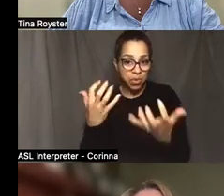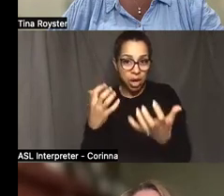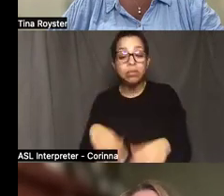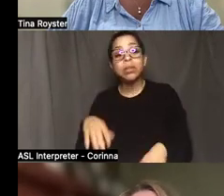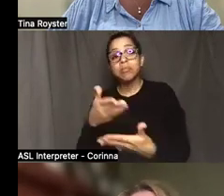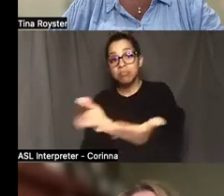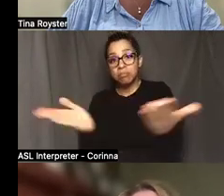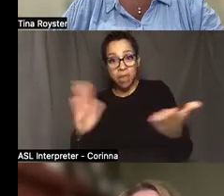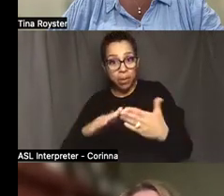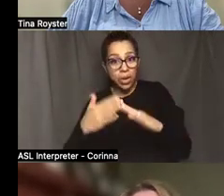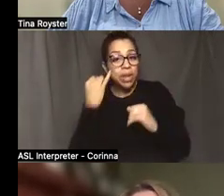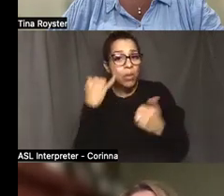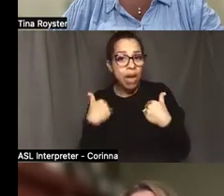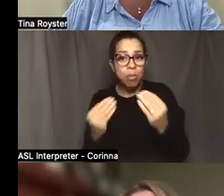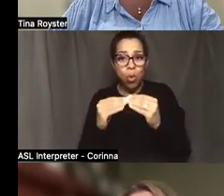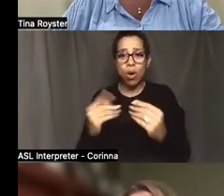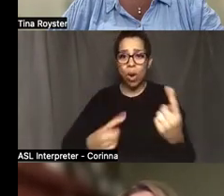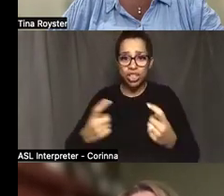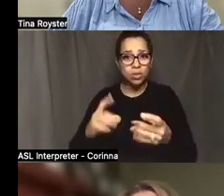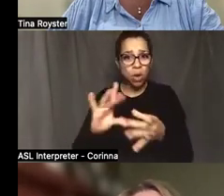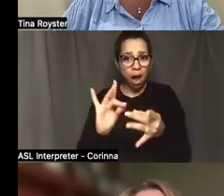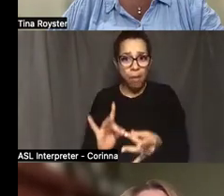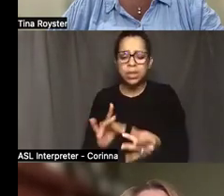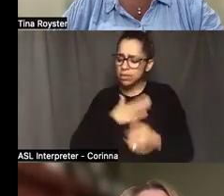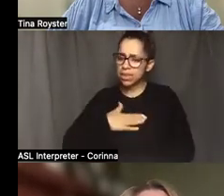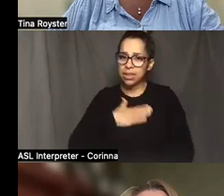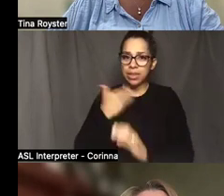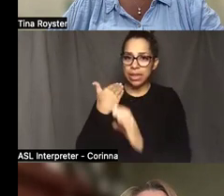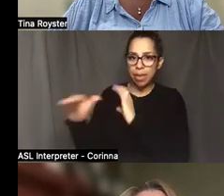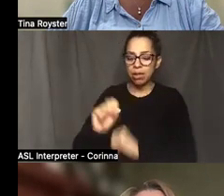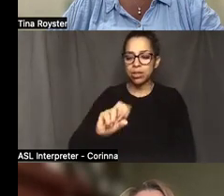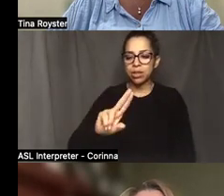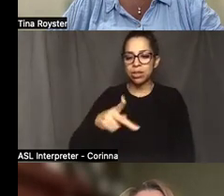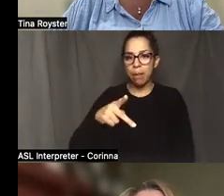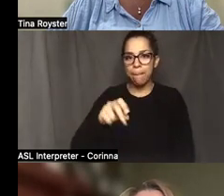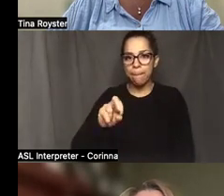that you still have, to please email those to